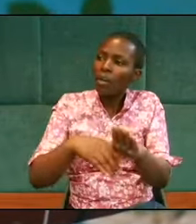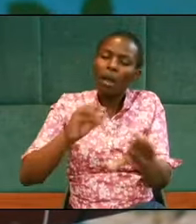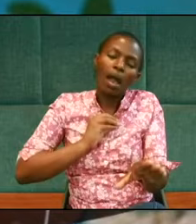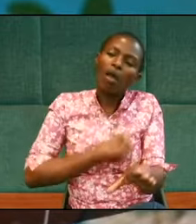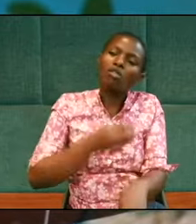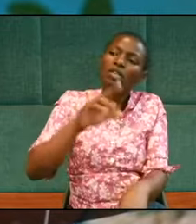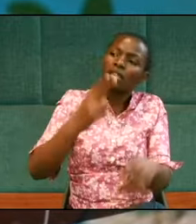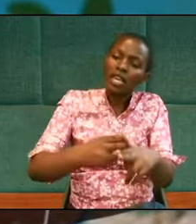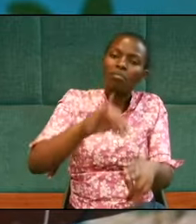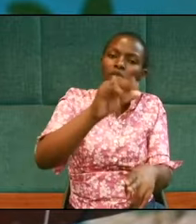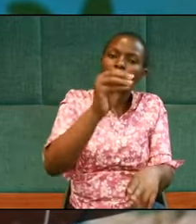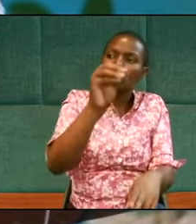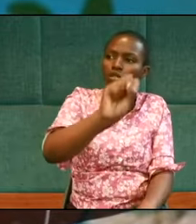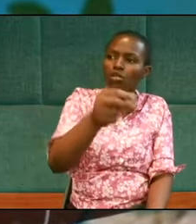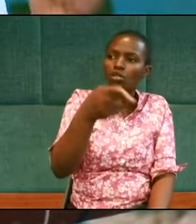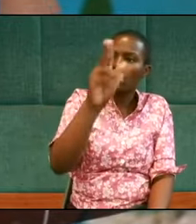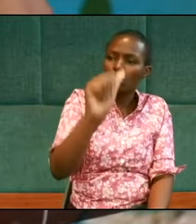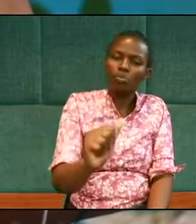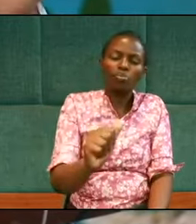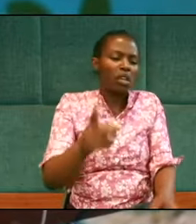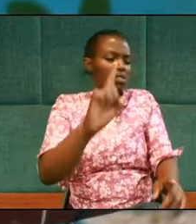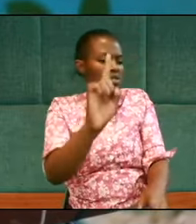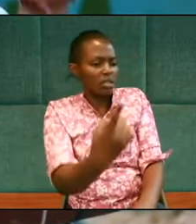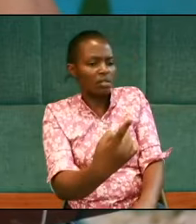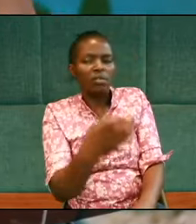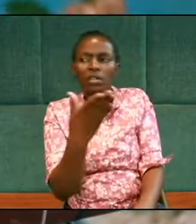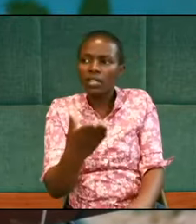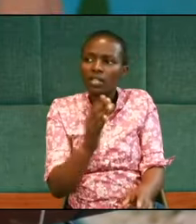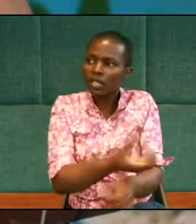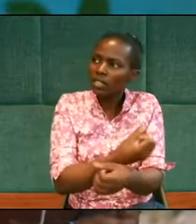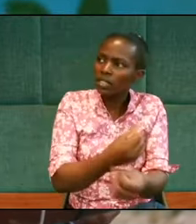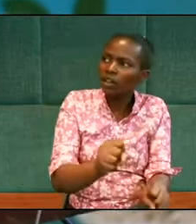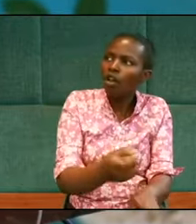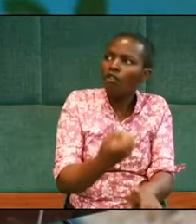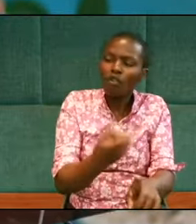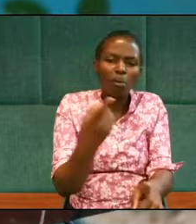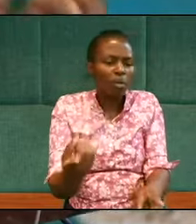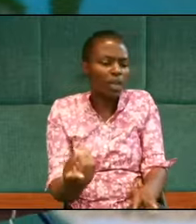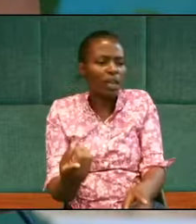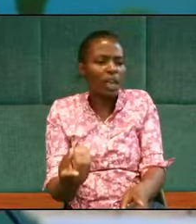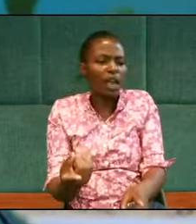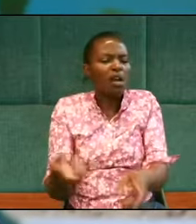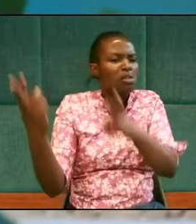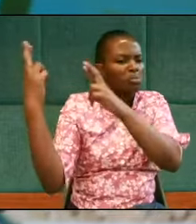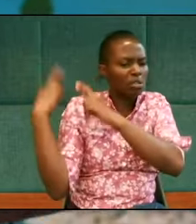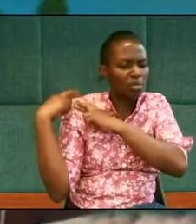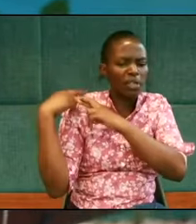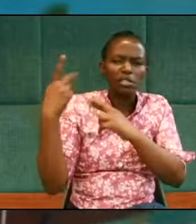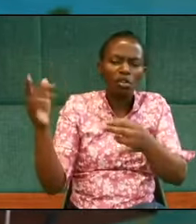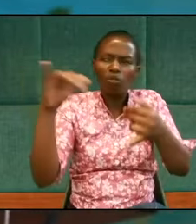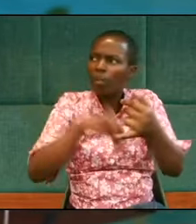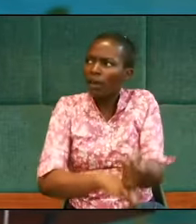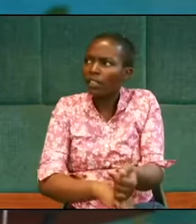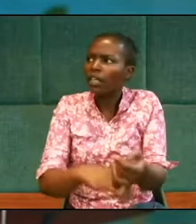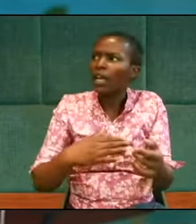single. You are safe from the demands of marriage and family life. It's a benefit of being